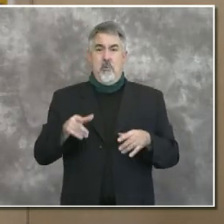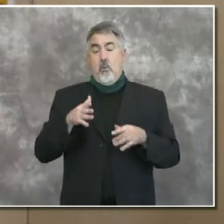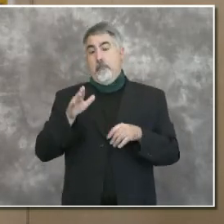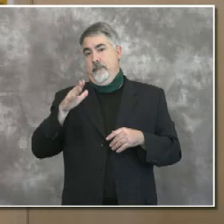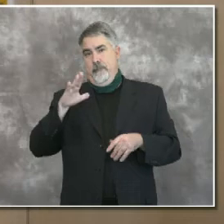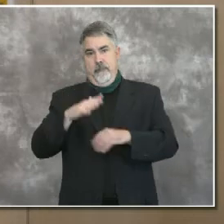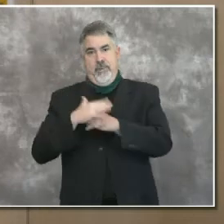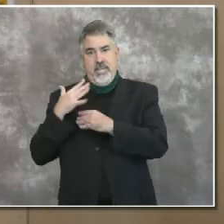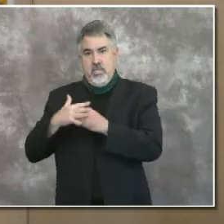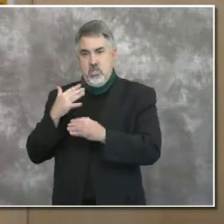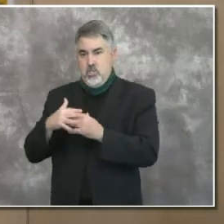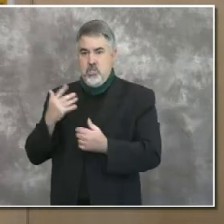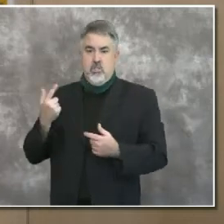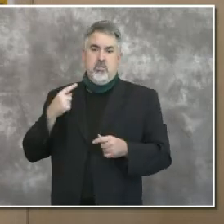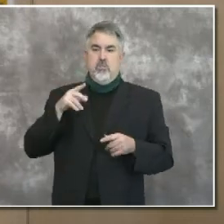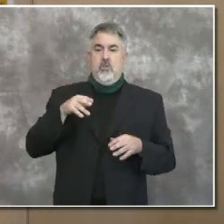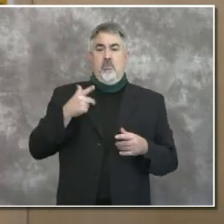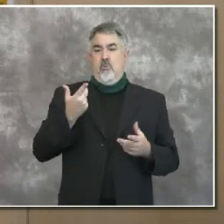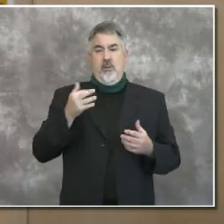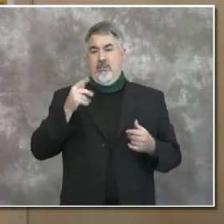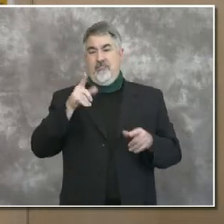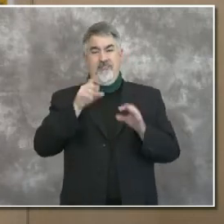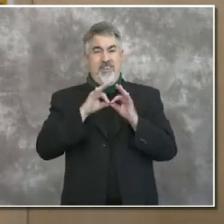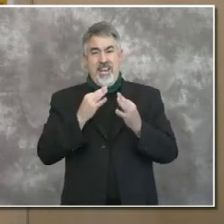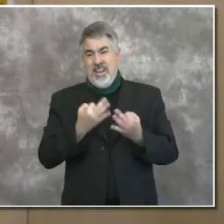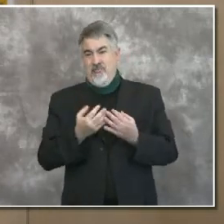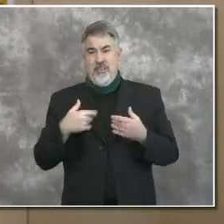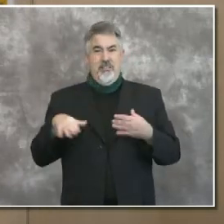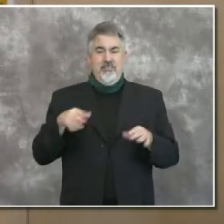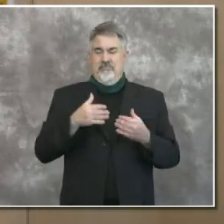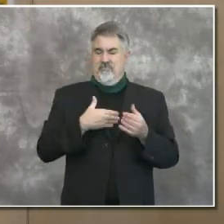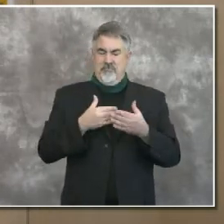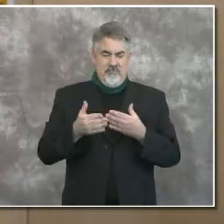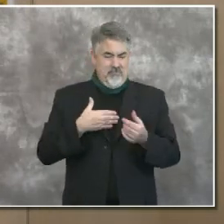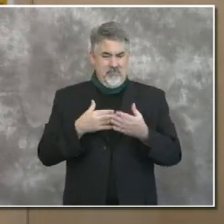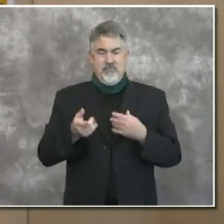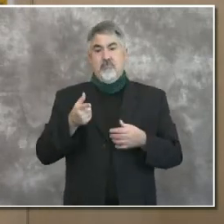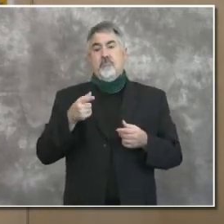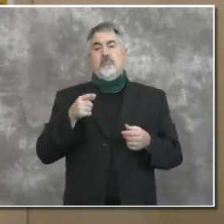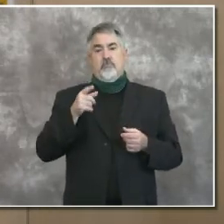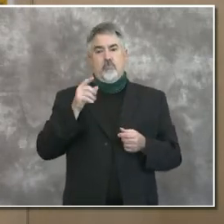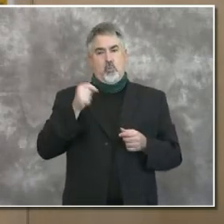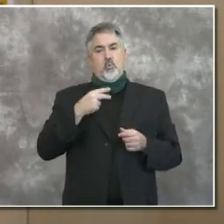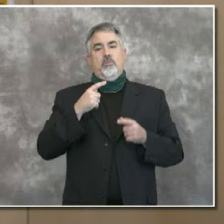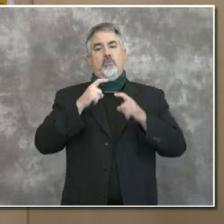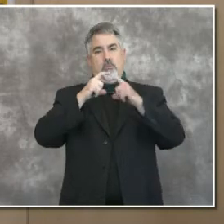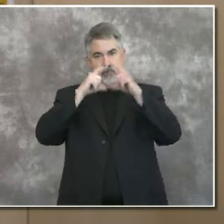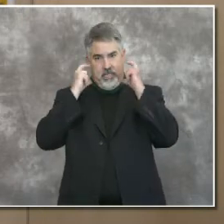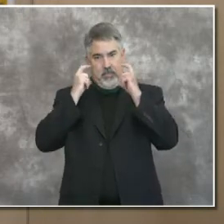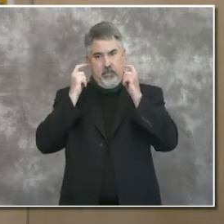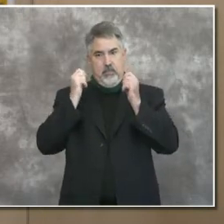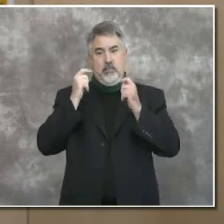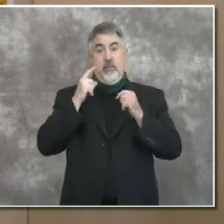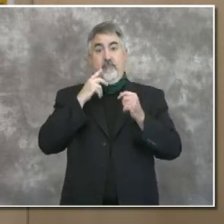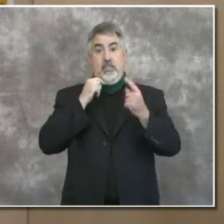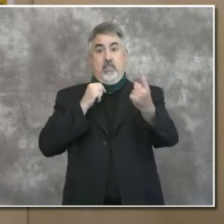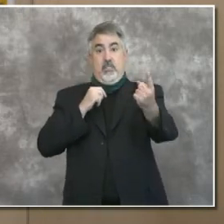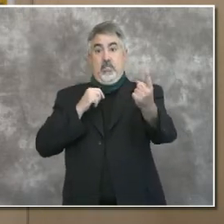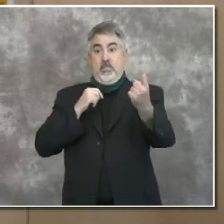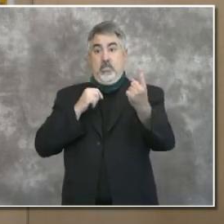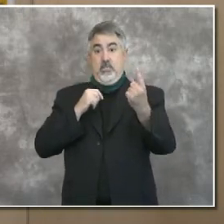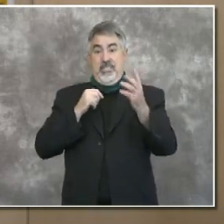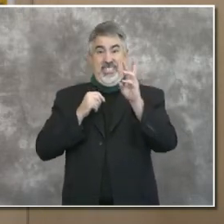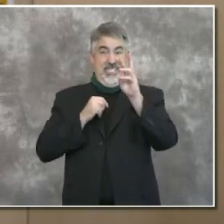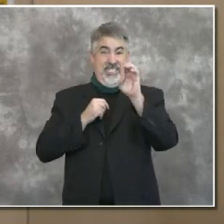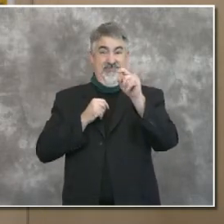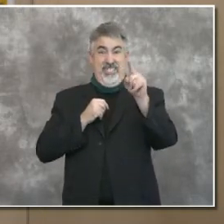their child, or walking with their families. We want people to use their masks when they come within 6 feet of others,